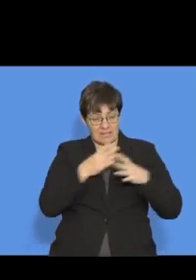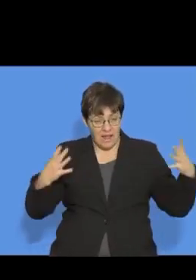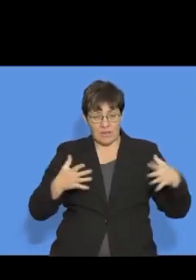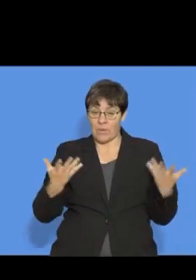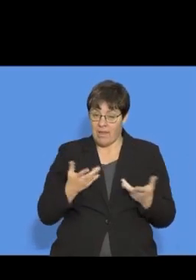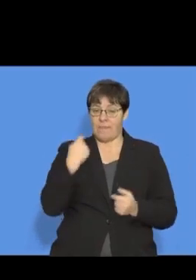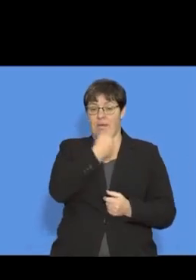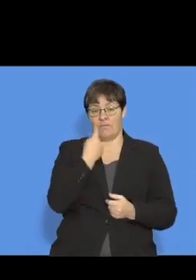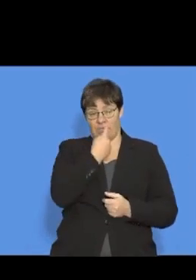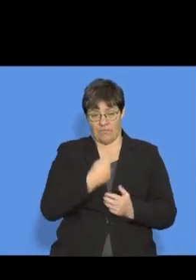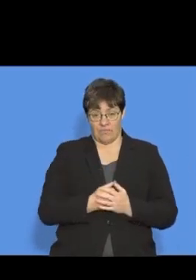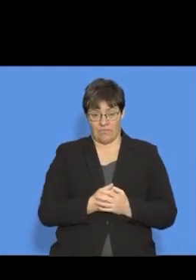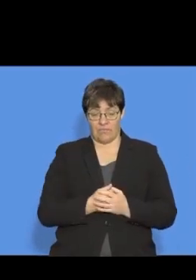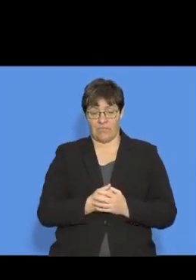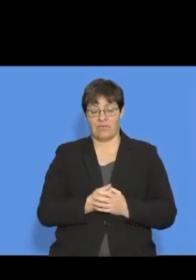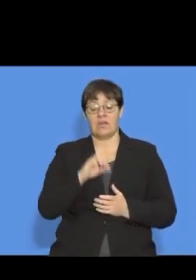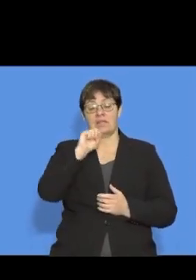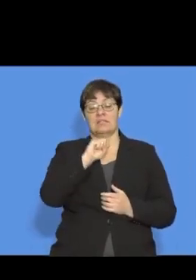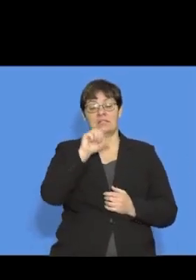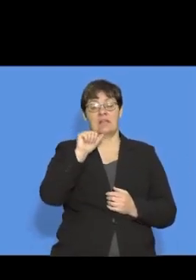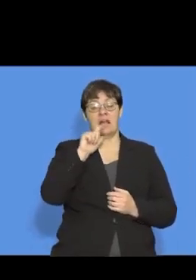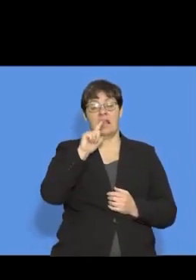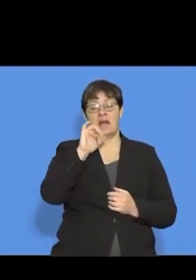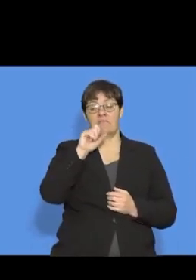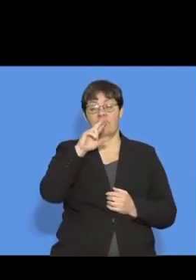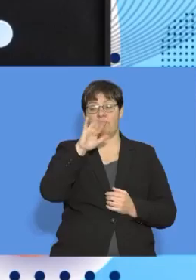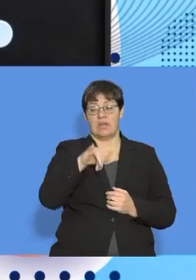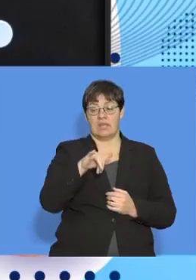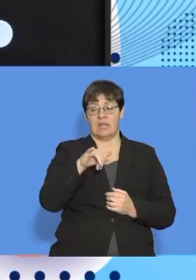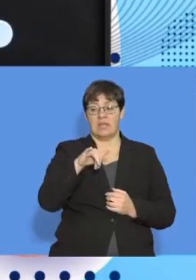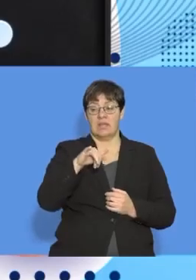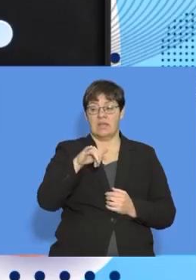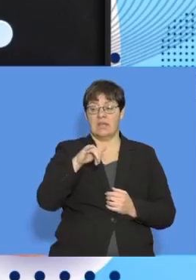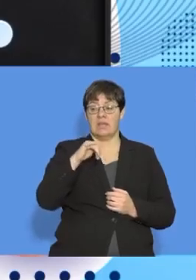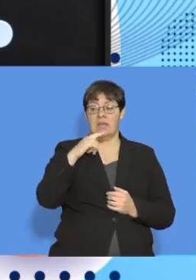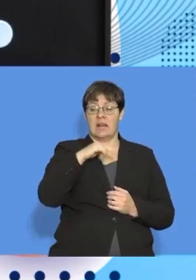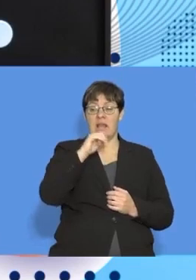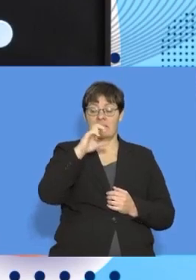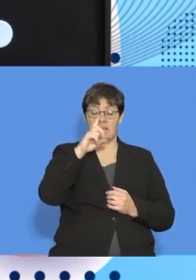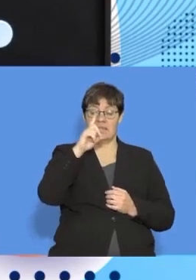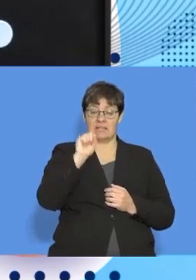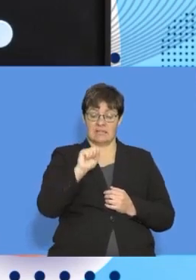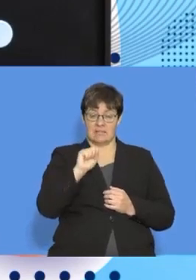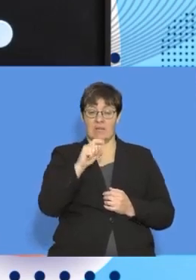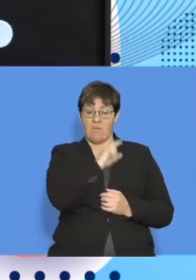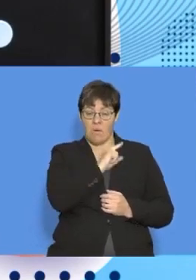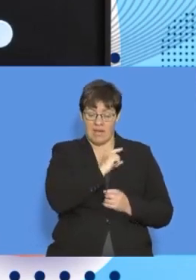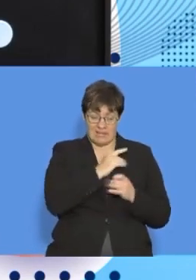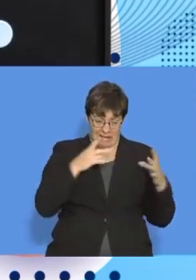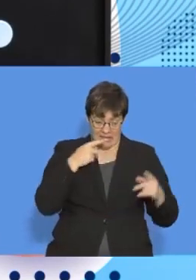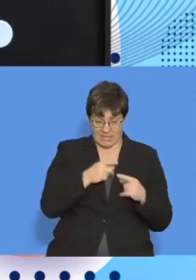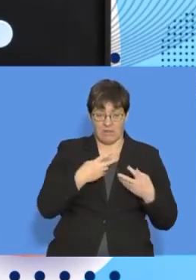digestion starts in the mouth, where the salivary glands produce an enzyme called amylase, which starts